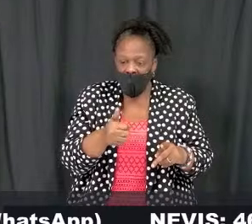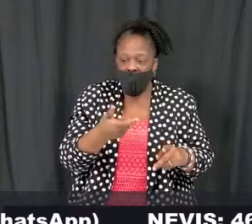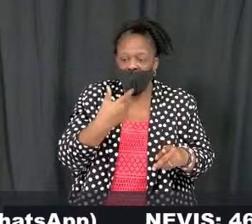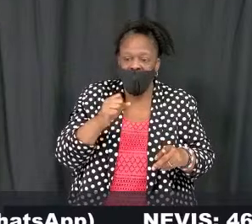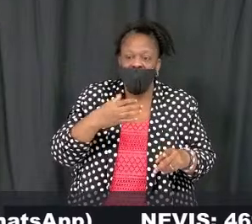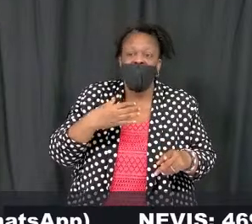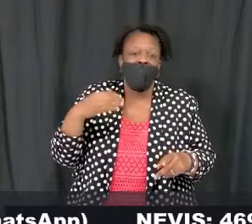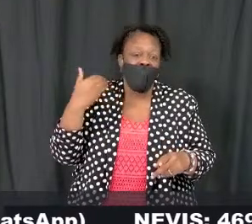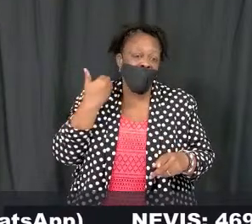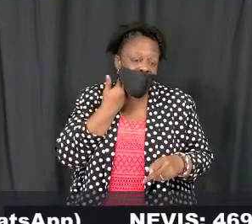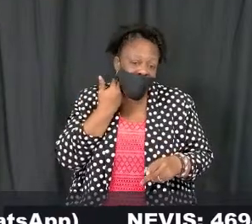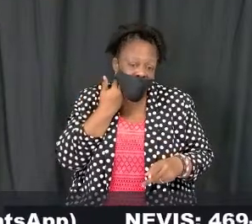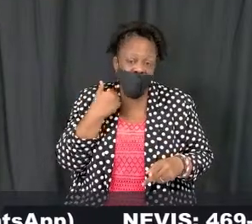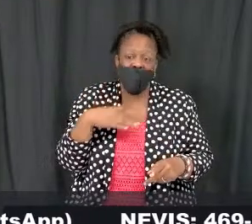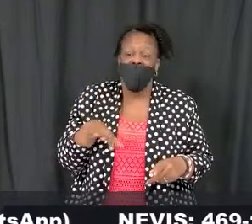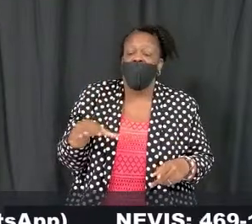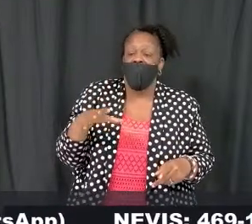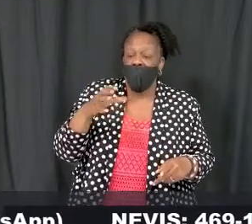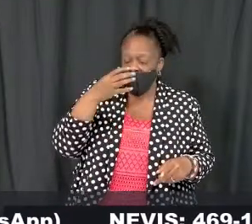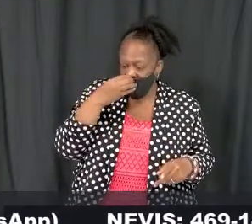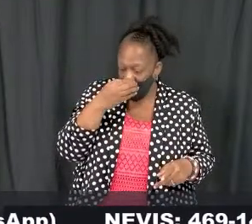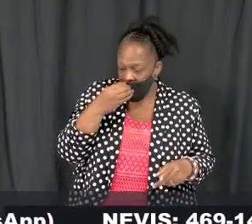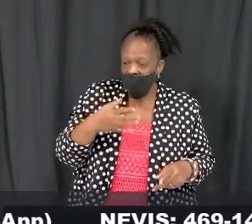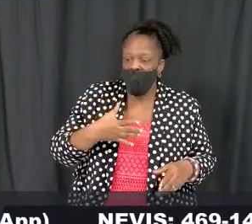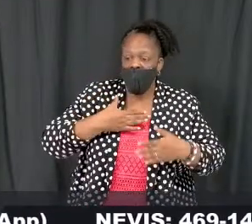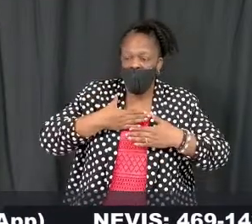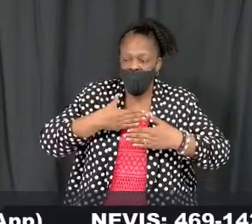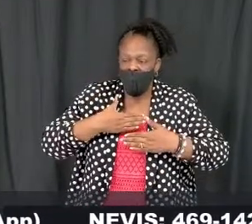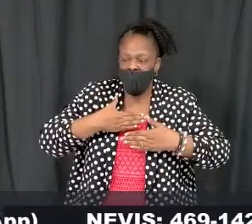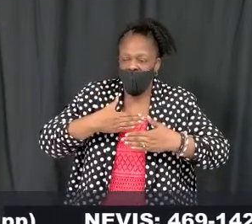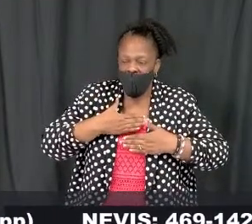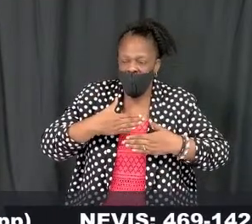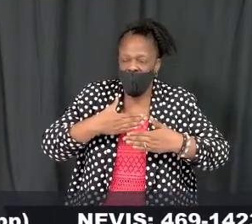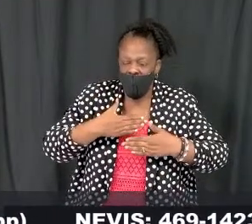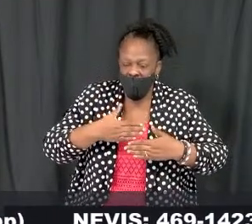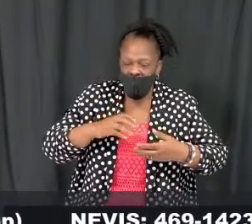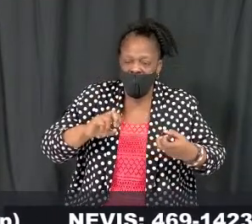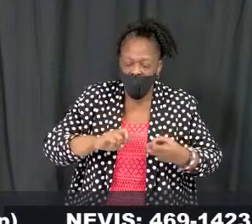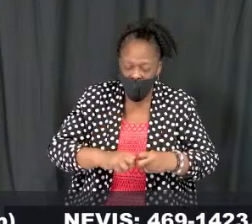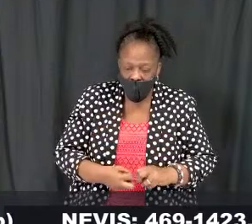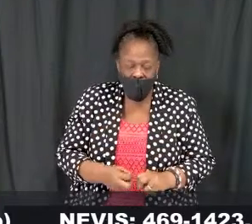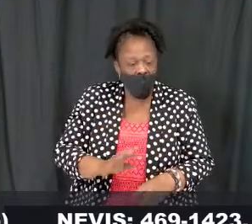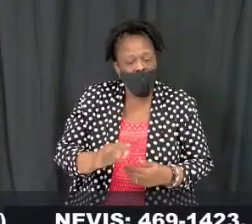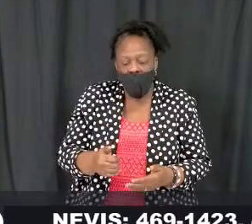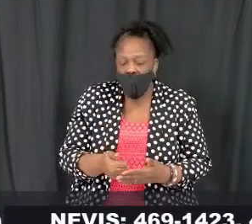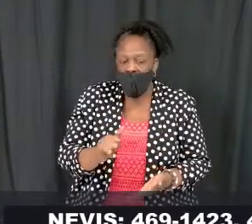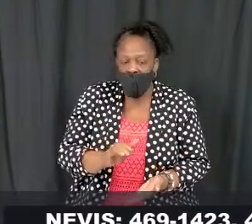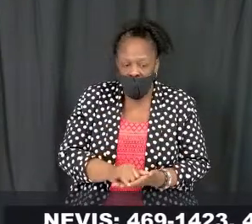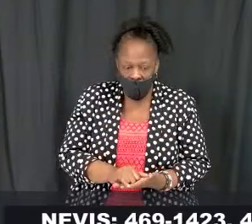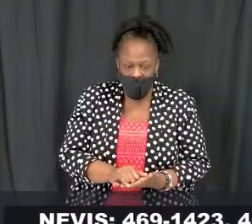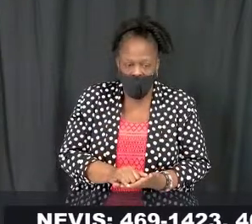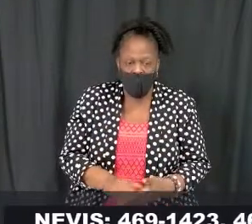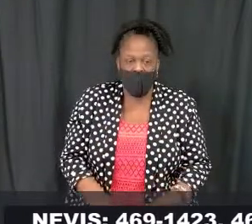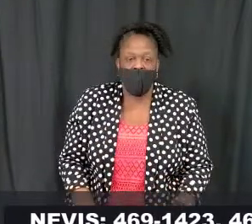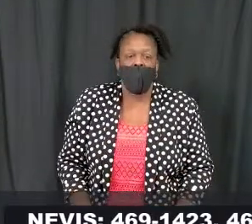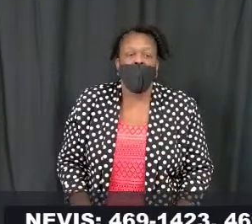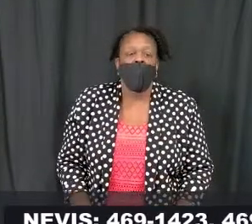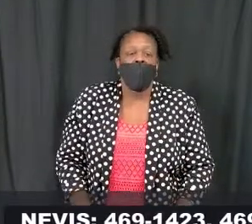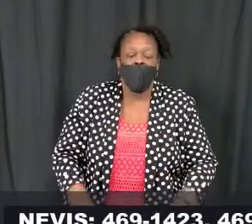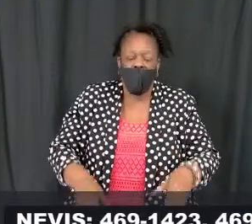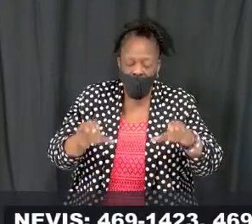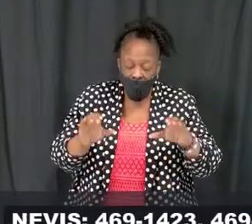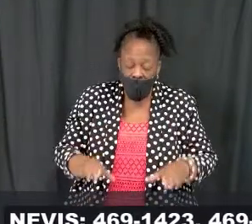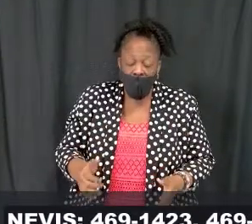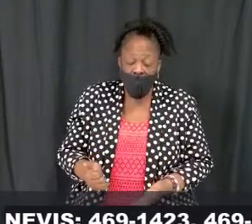and hospitalization after 2 doses. This vaccine is 100% effective in preventing